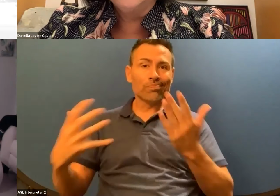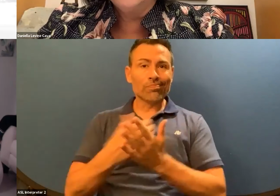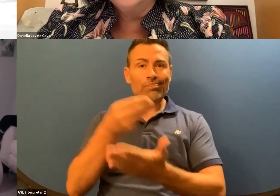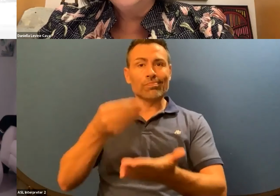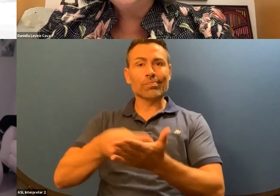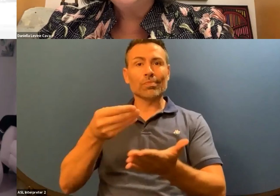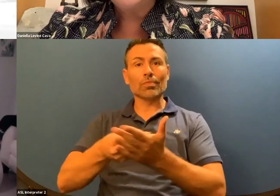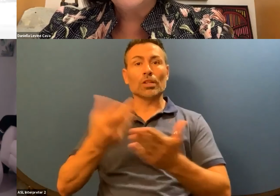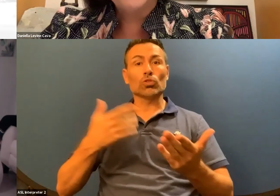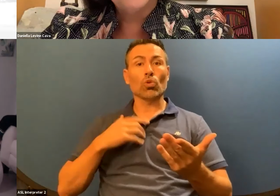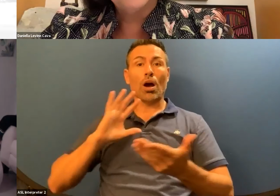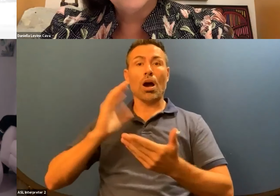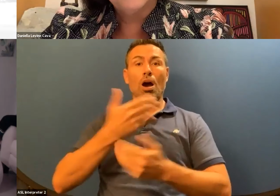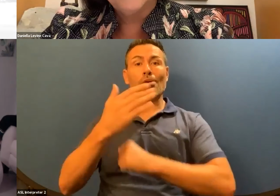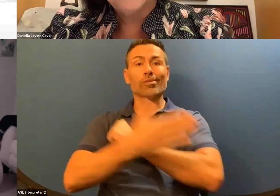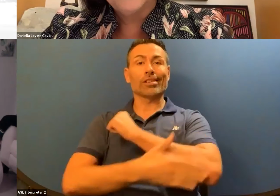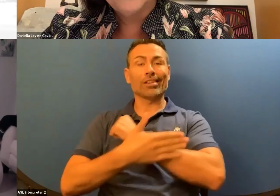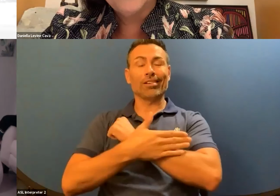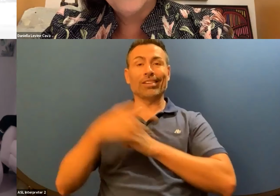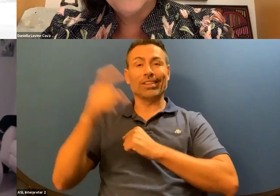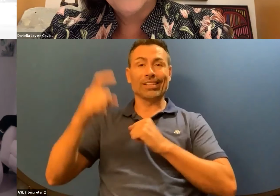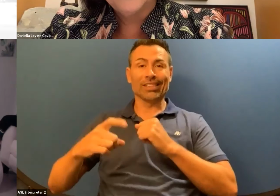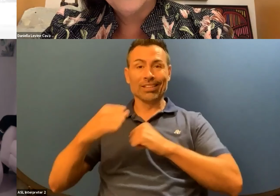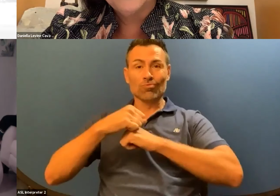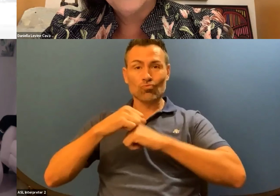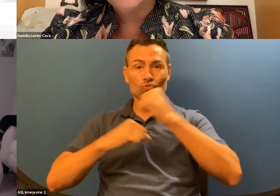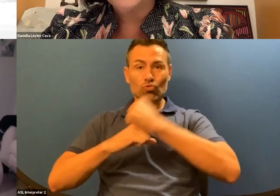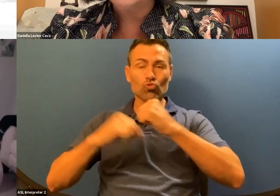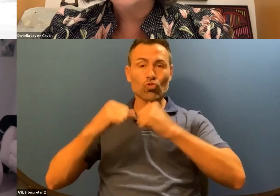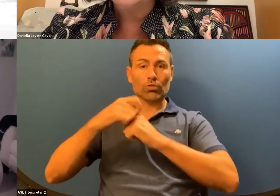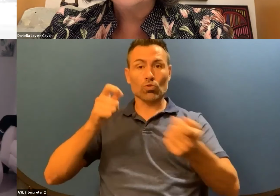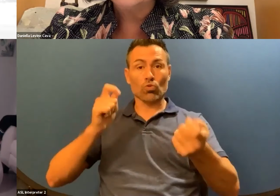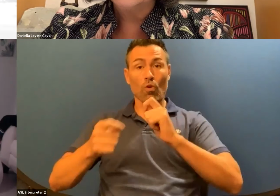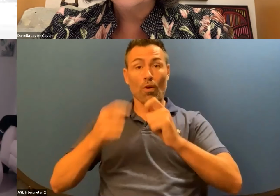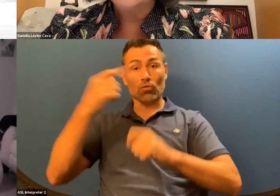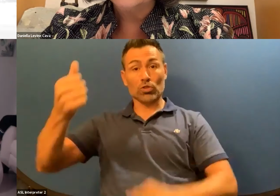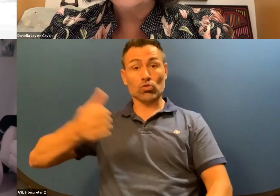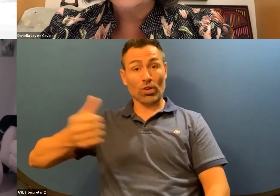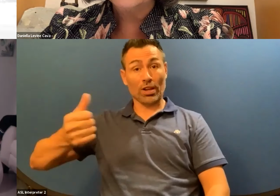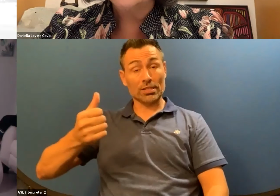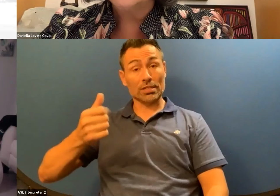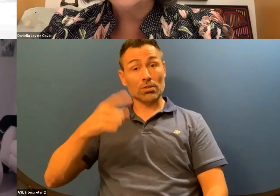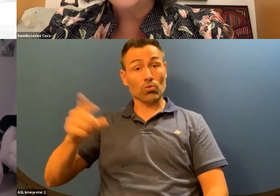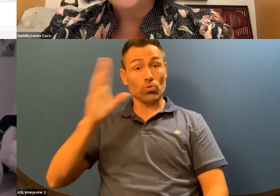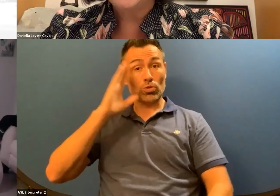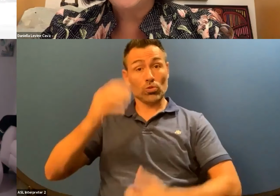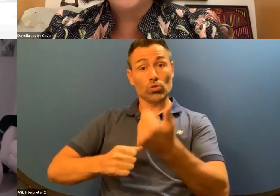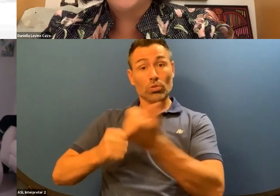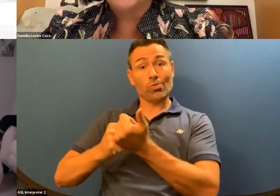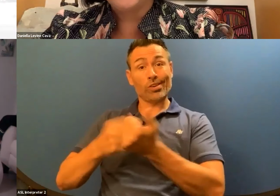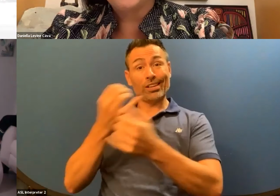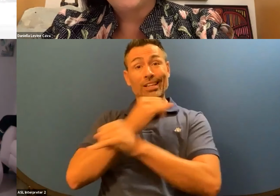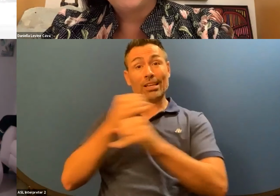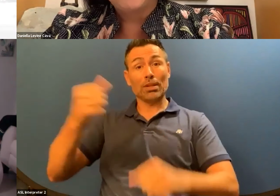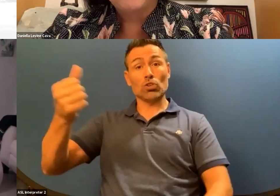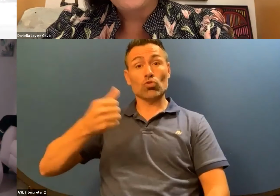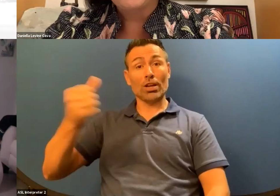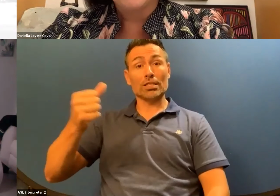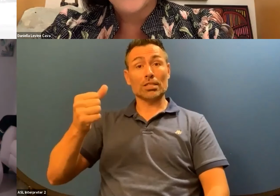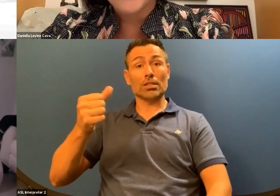structural reforms to the way transportation decisions are made. Would you both support the creation of an independent transportation authority to